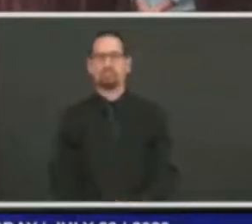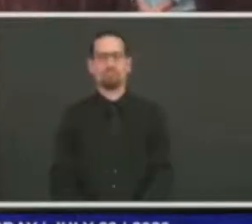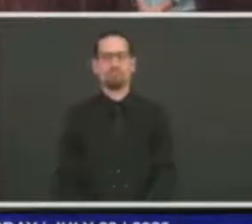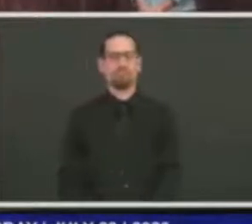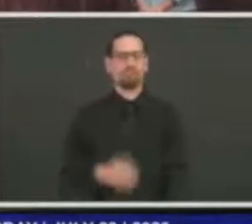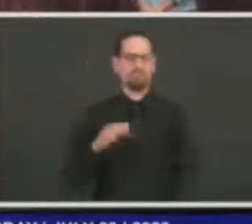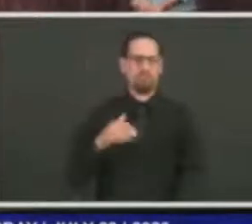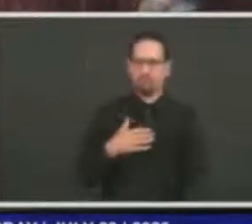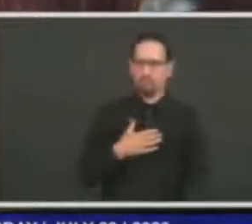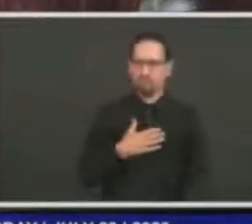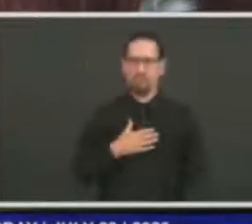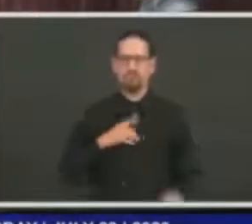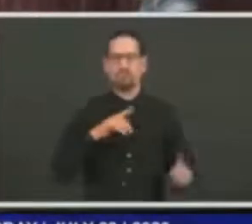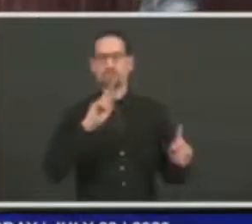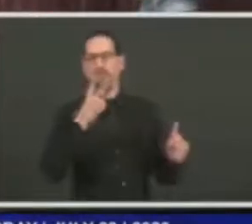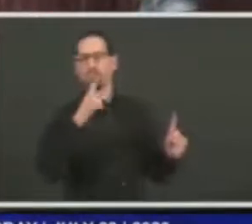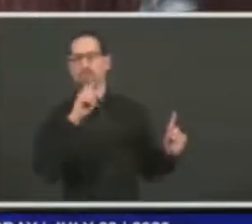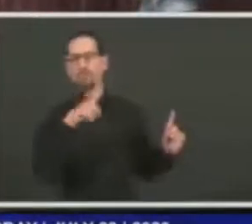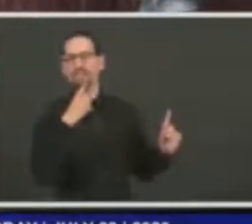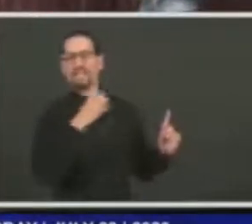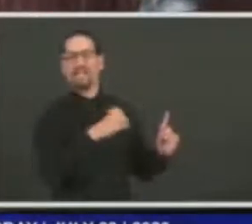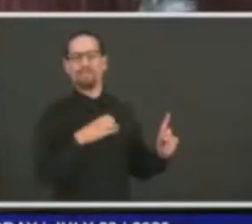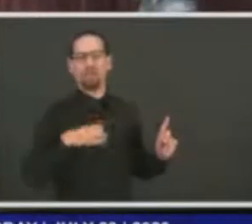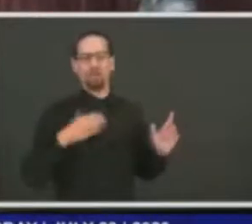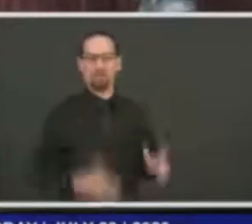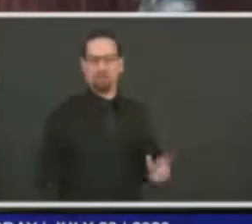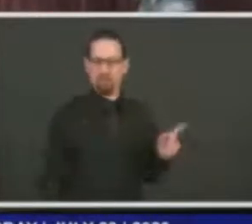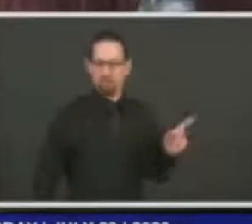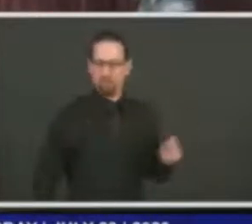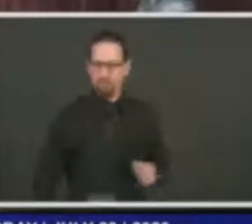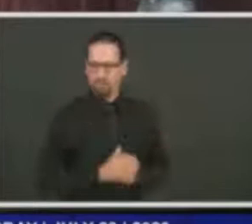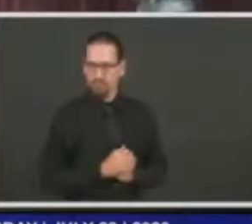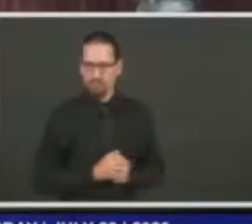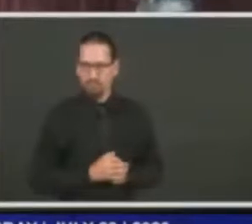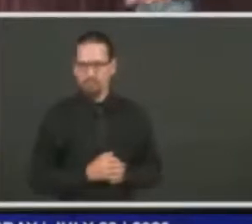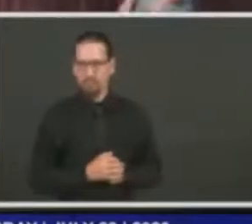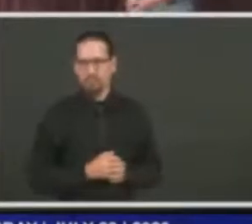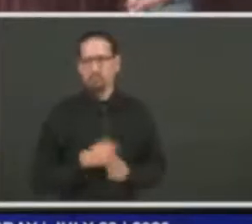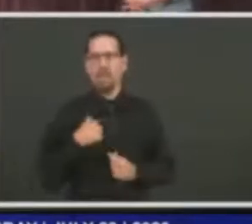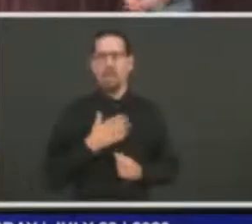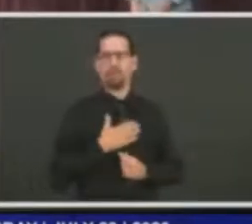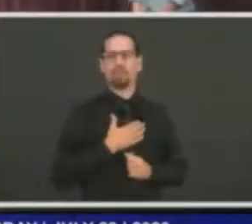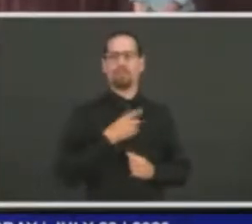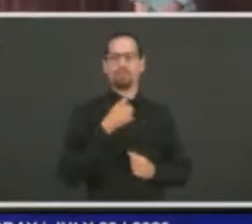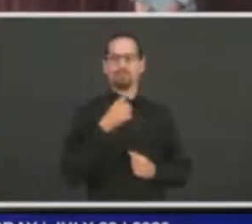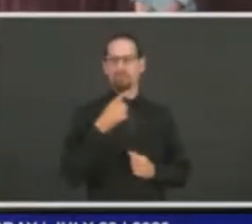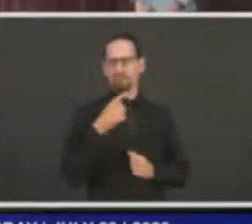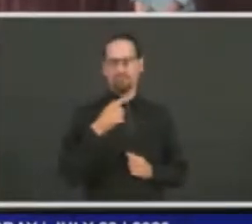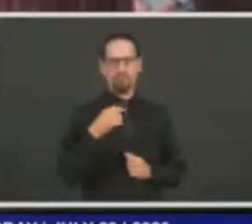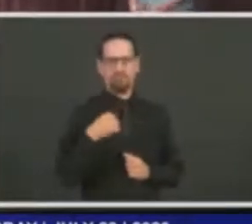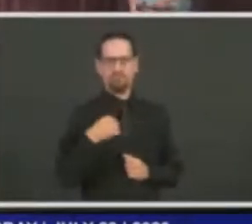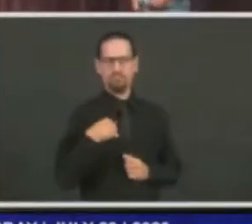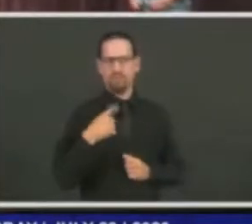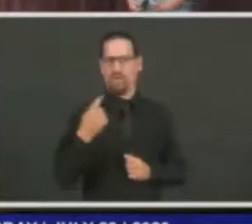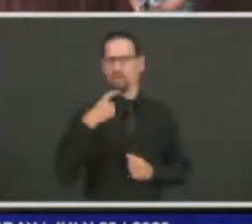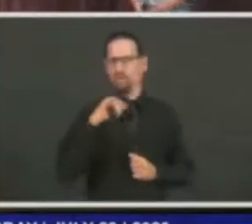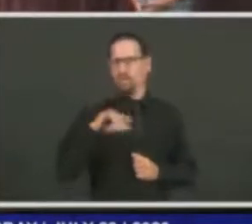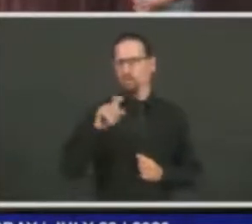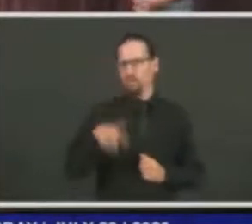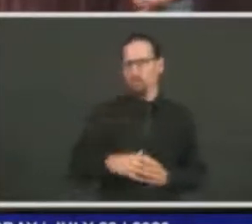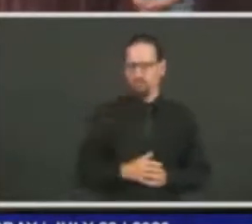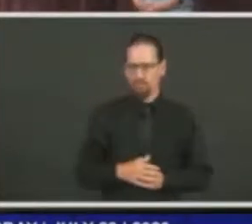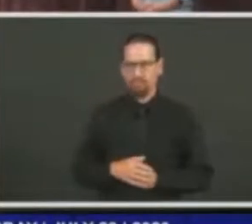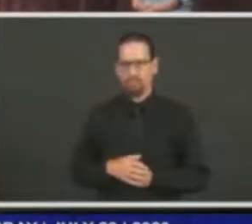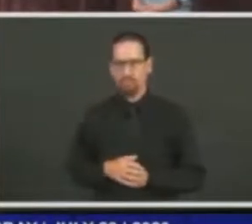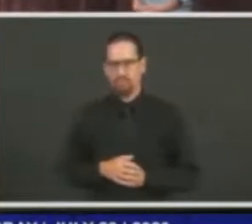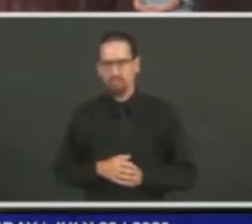the commissioner, in fact. Yeah, so I'm glad you brought up this question because we have been planning on this but we've been looking at the numbers